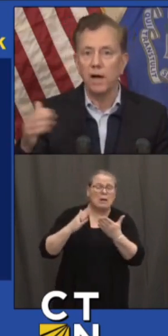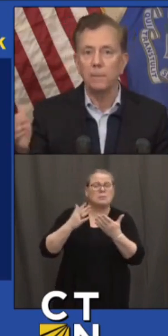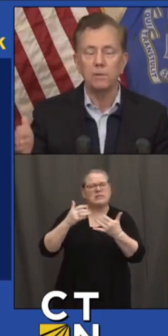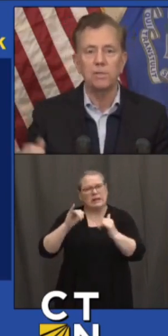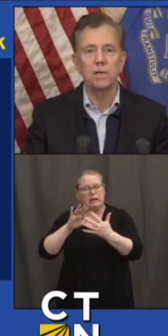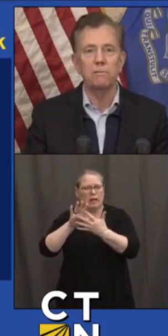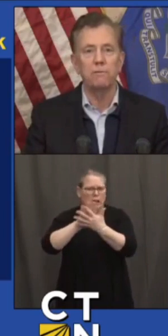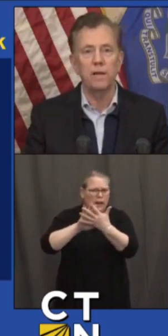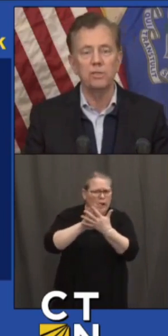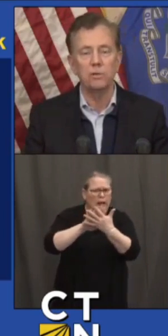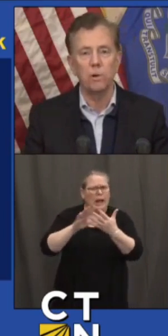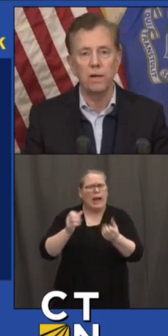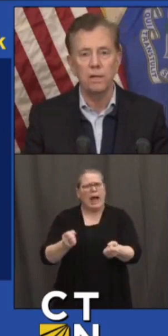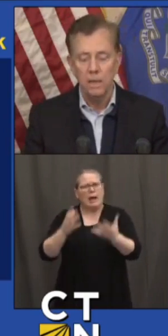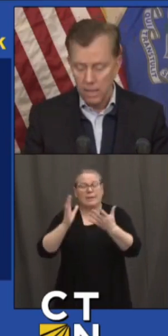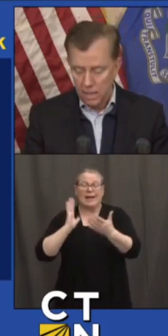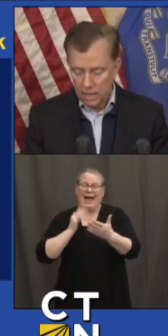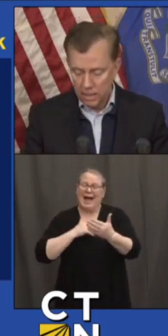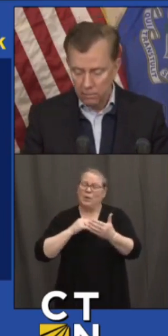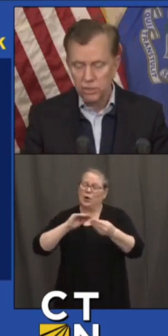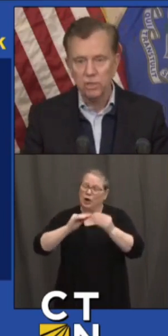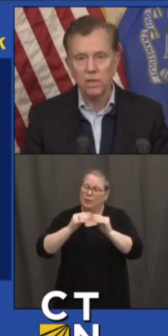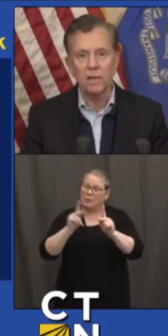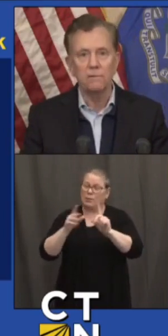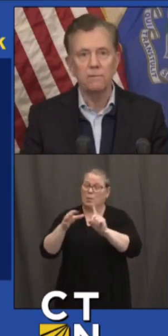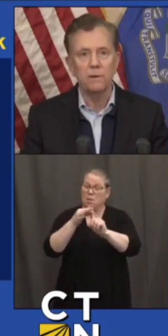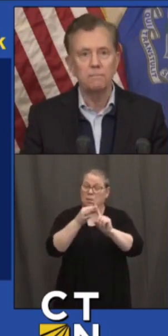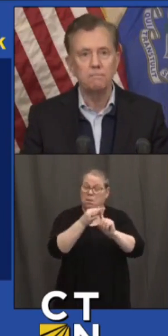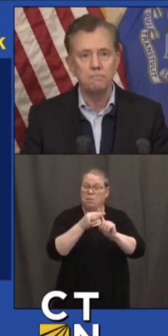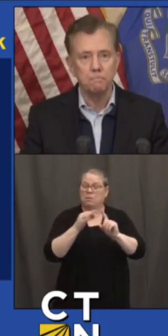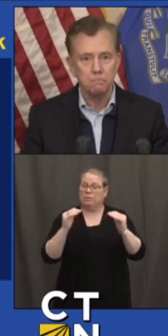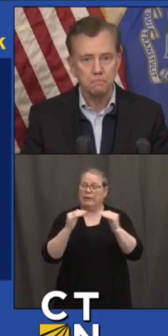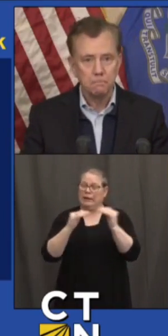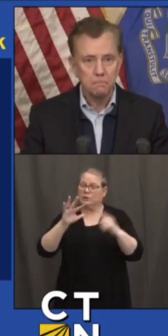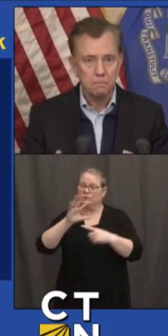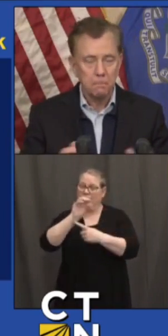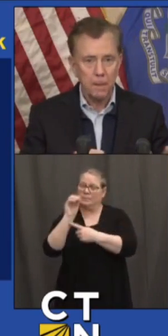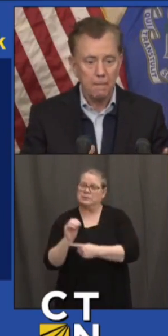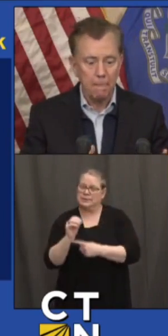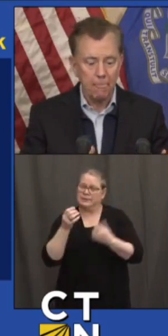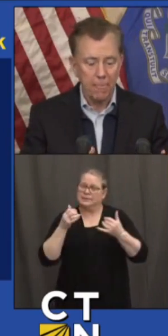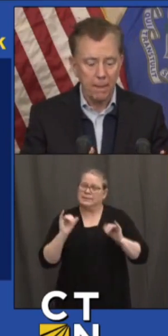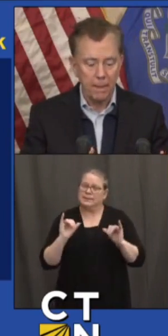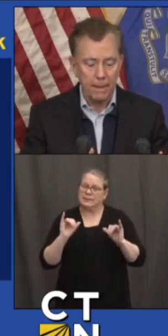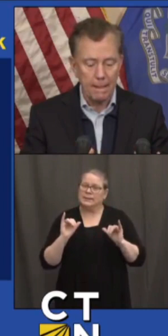a 5% infection rate, and yet we still have